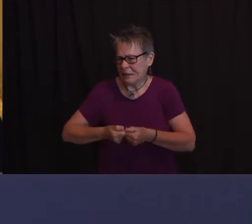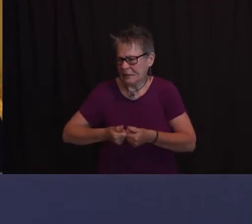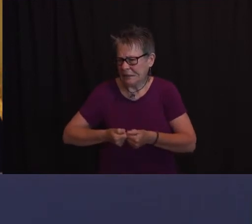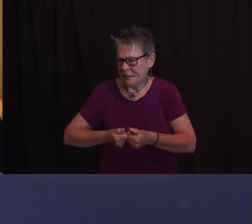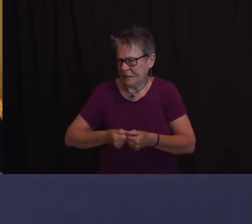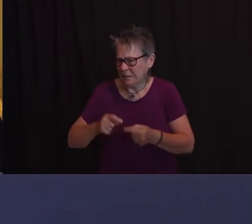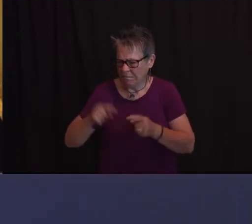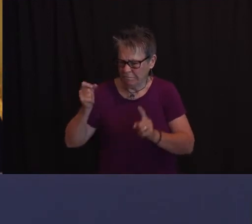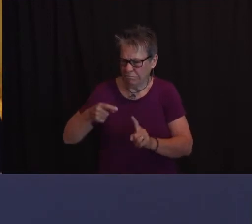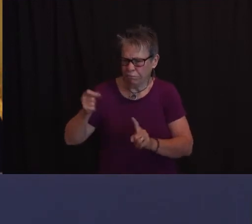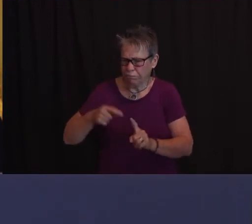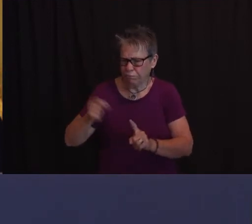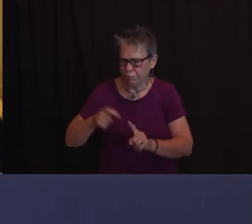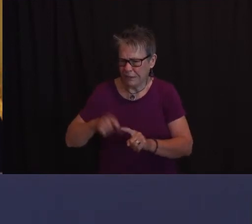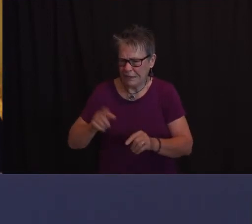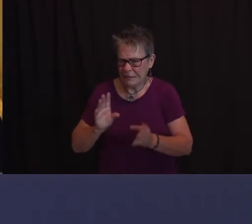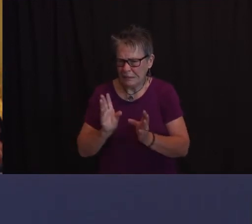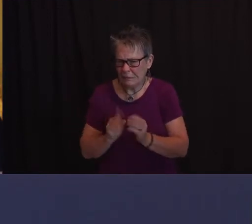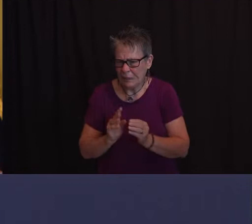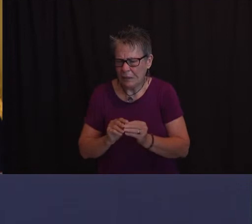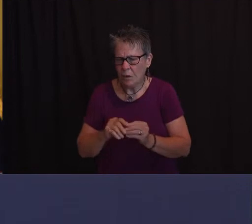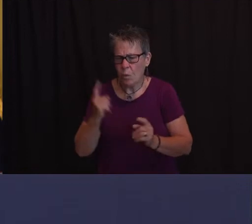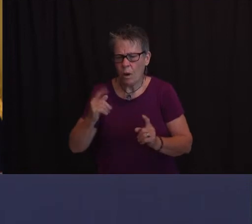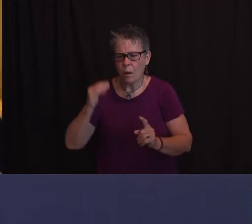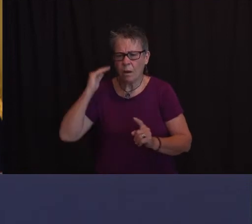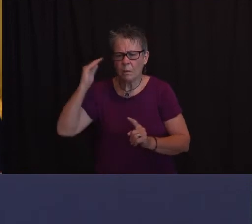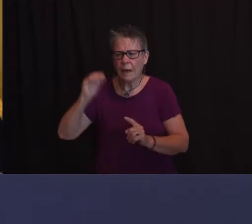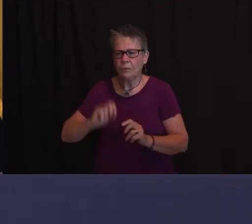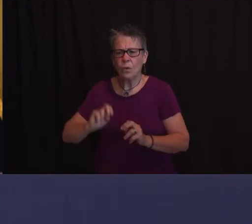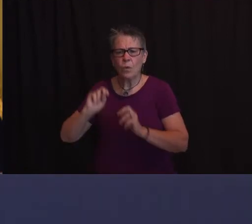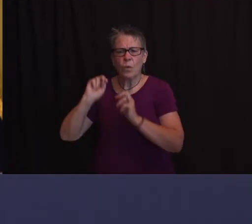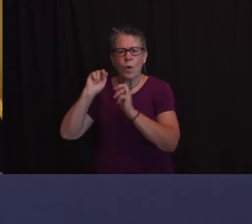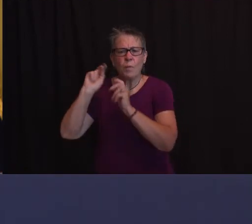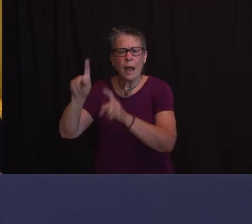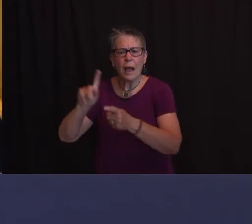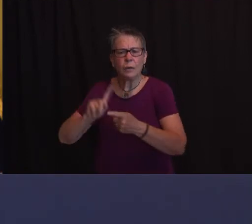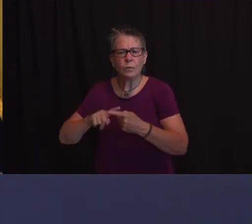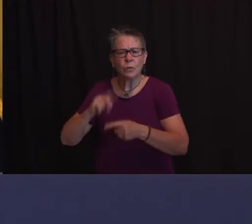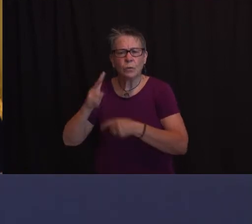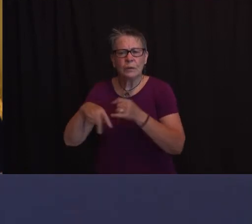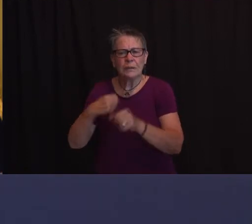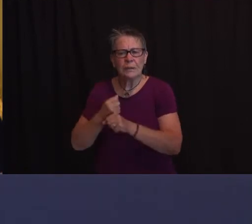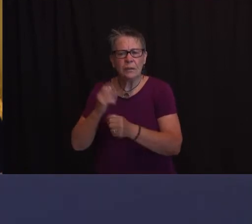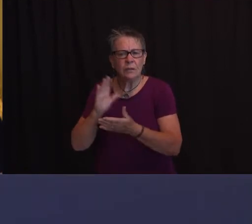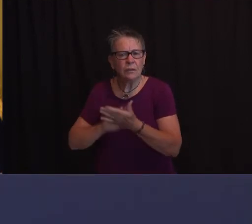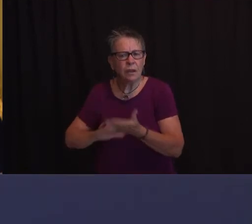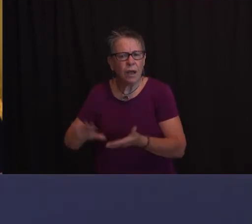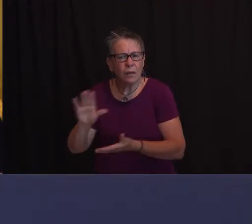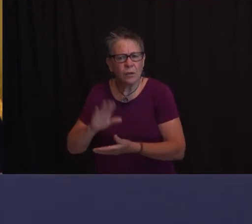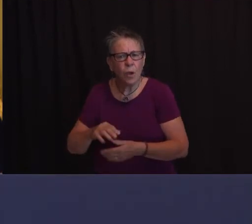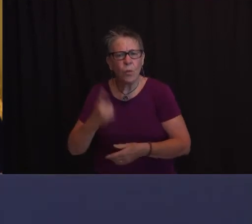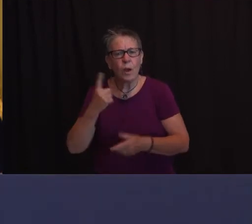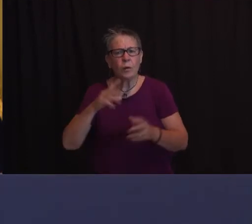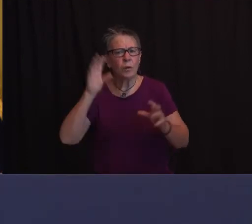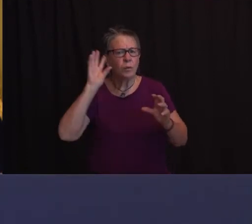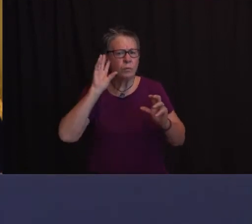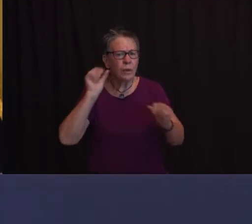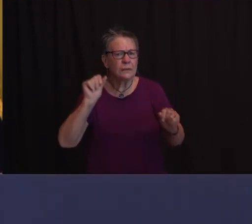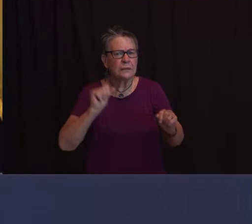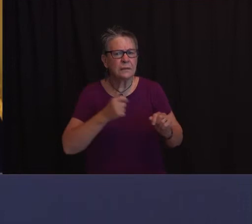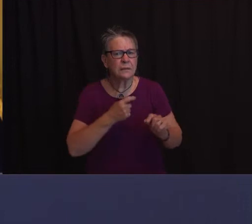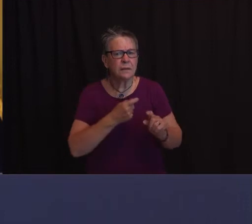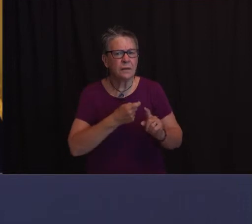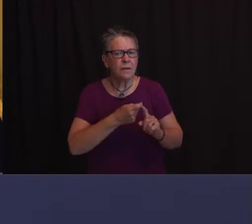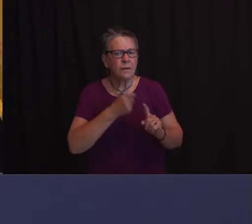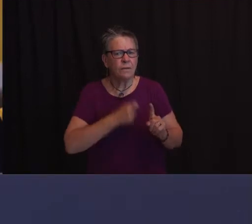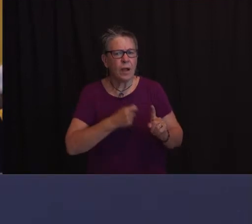college student, and one from a president of a four-year university, both effusive about the programs that you